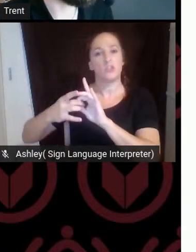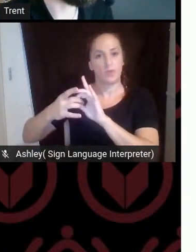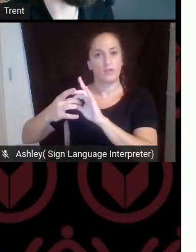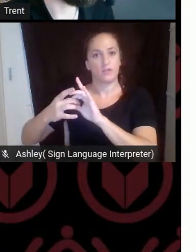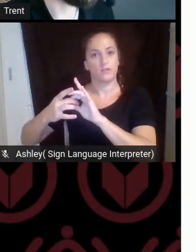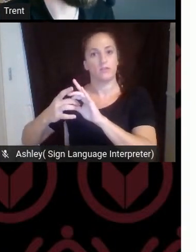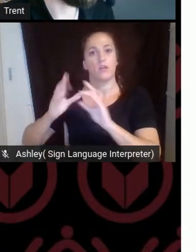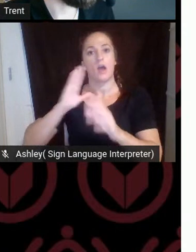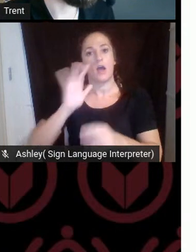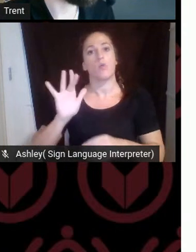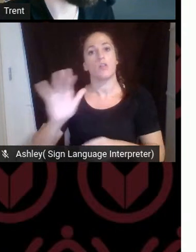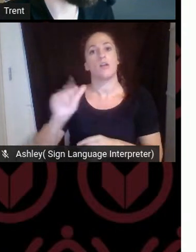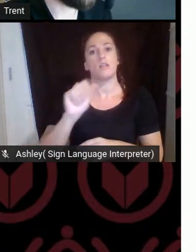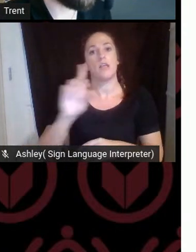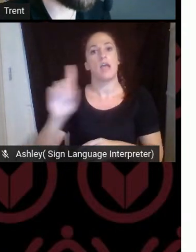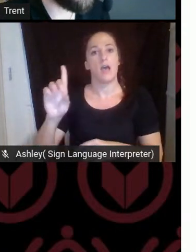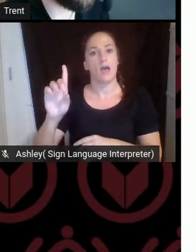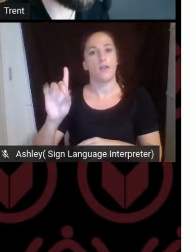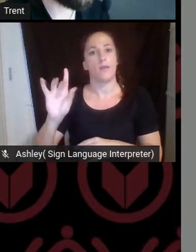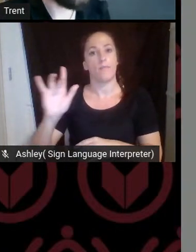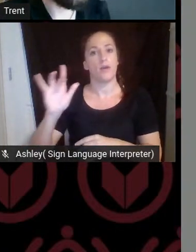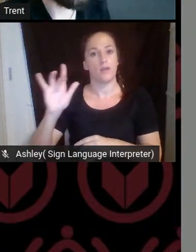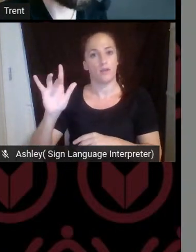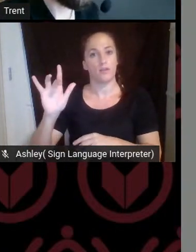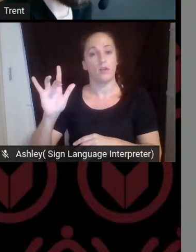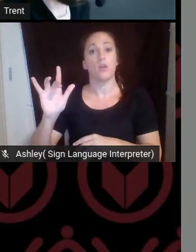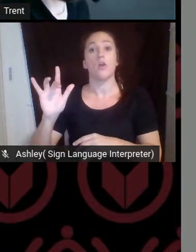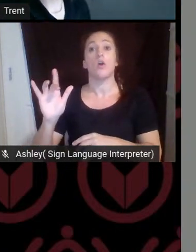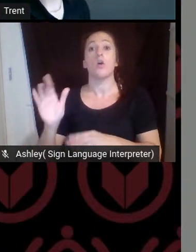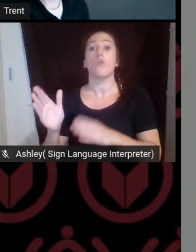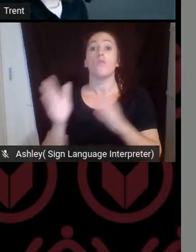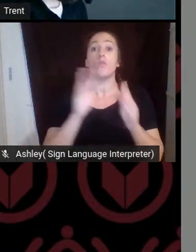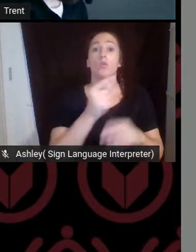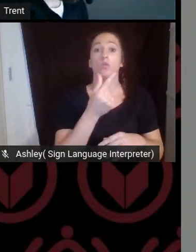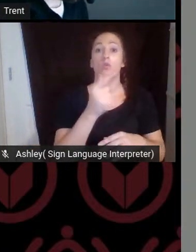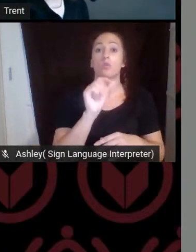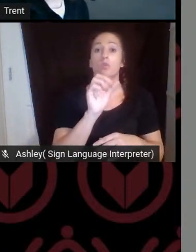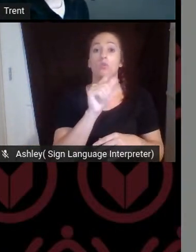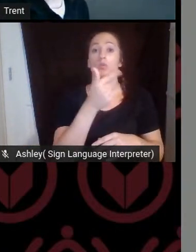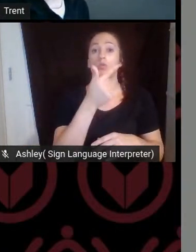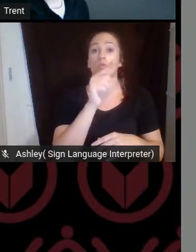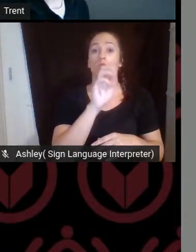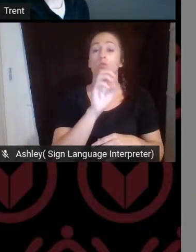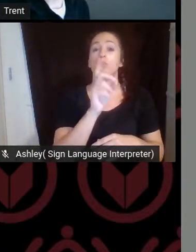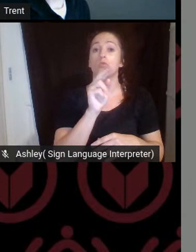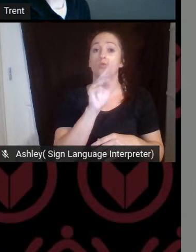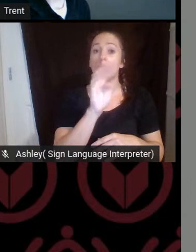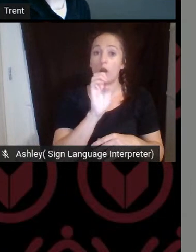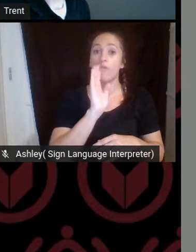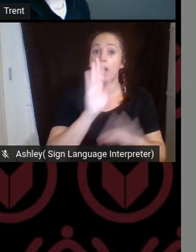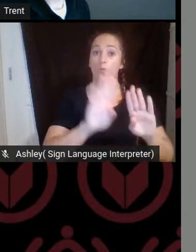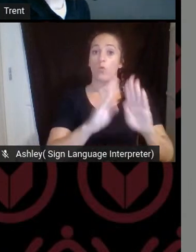button. I'm going to go to my Google Drive, and then I'm going to find something.